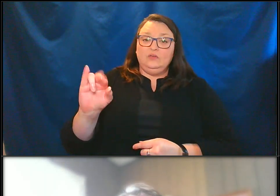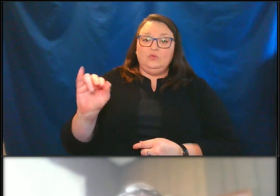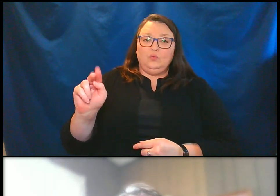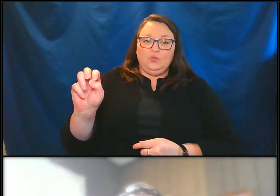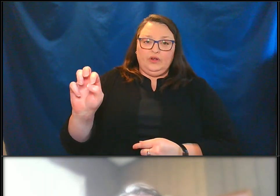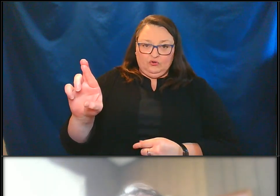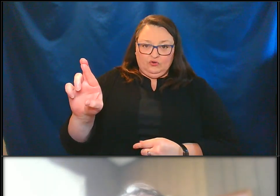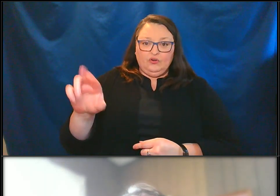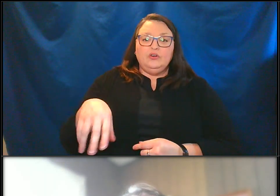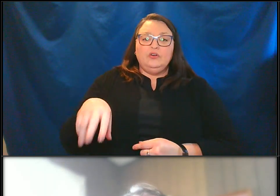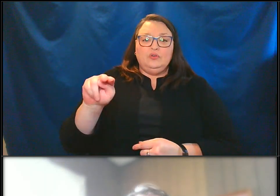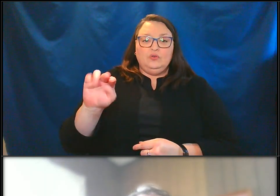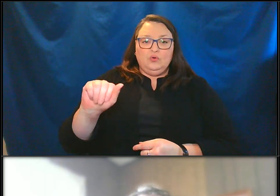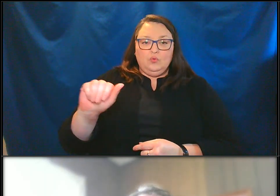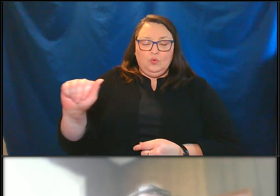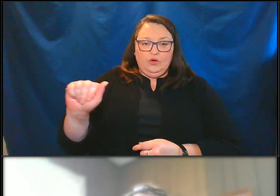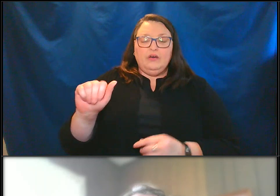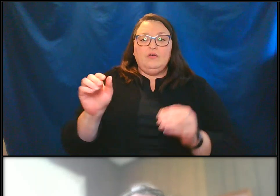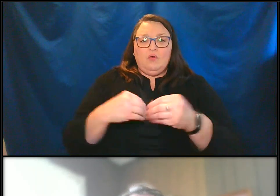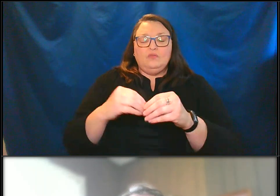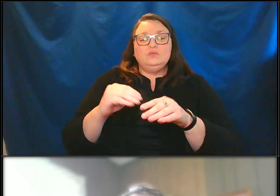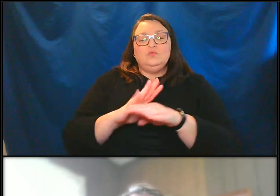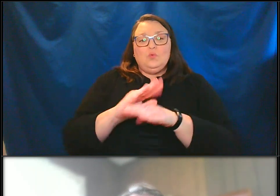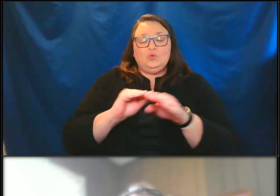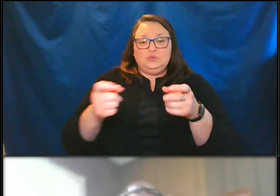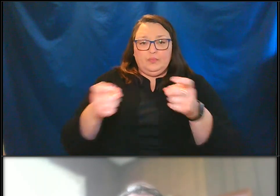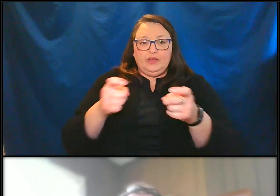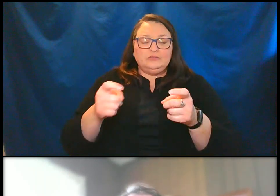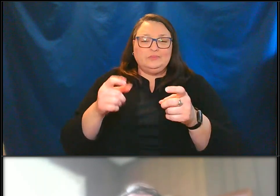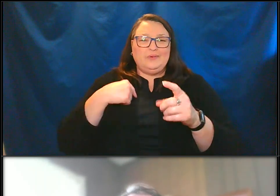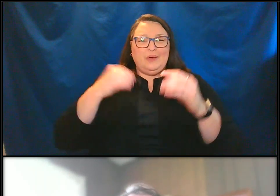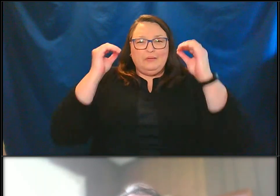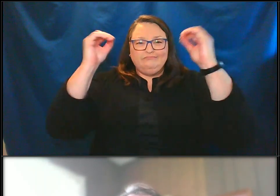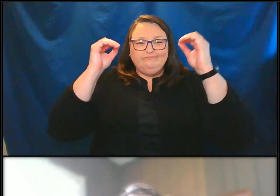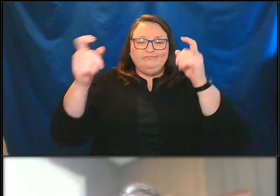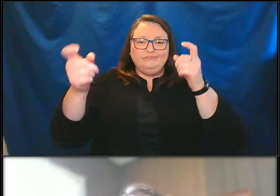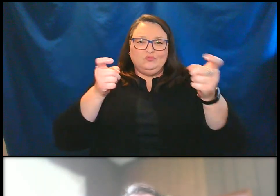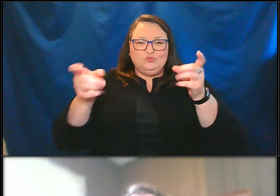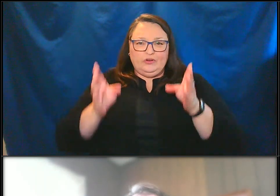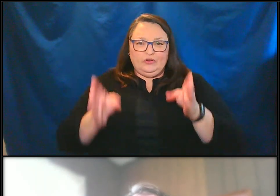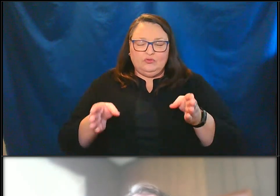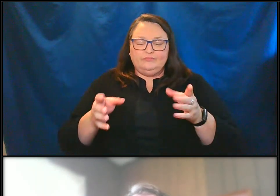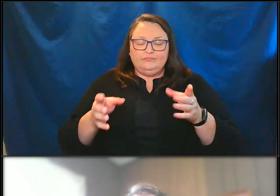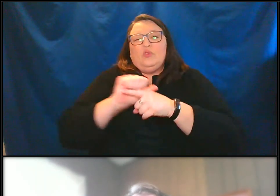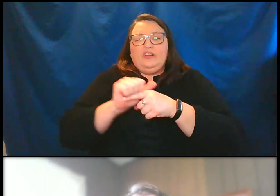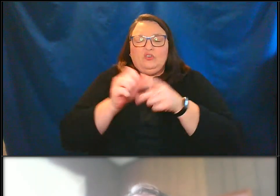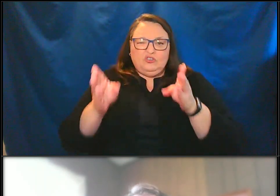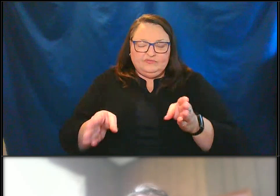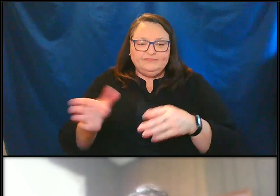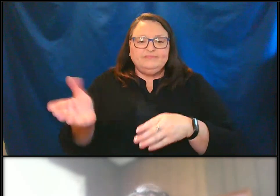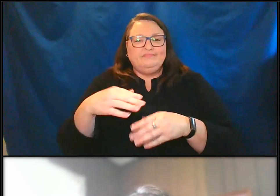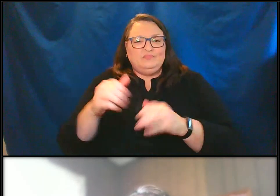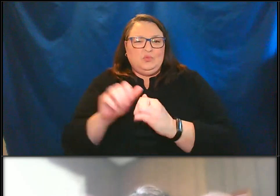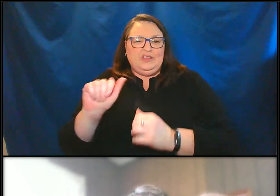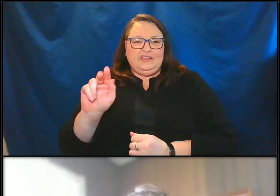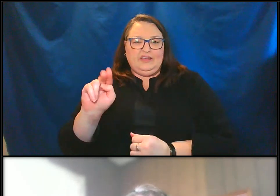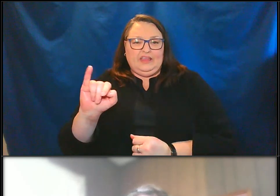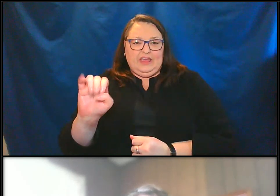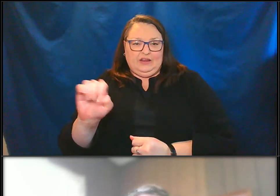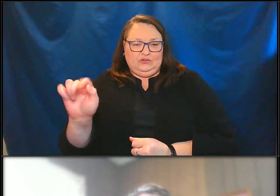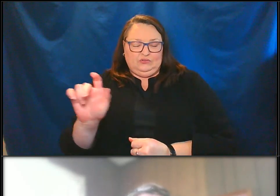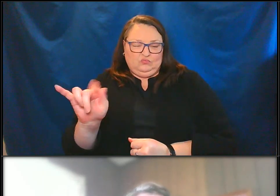instructional designer alongside Annie McDuell as well. And we are, our